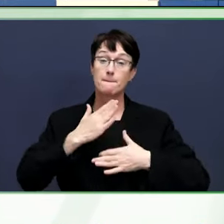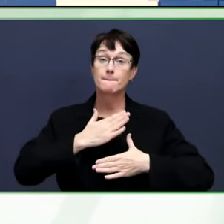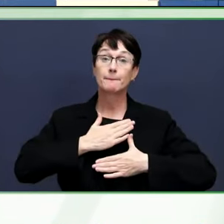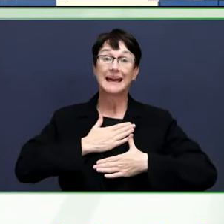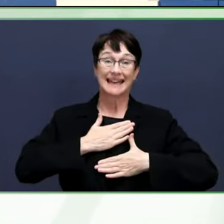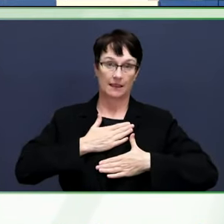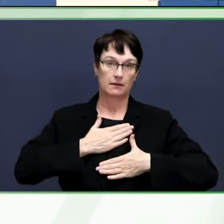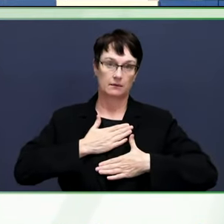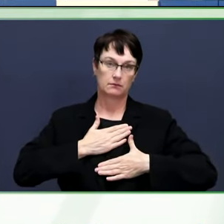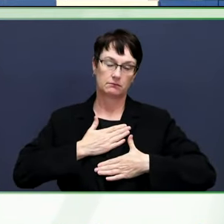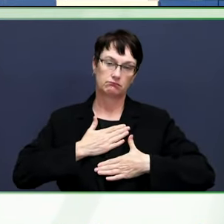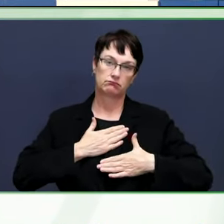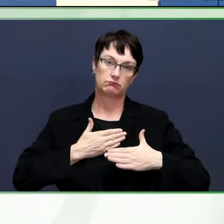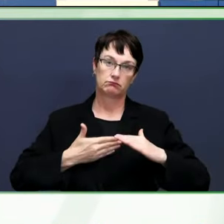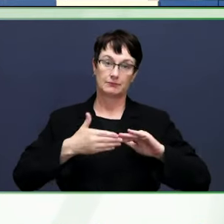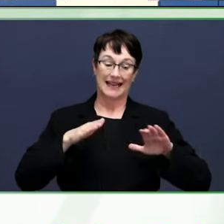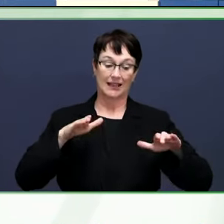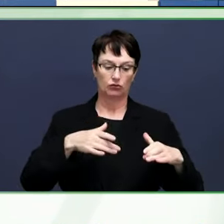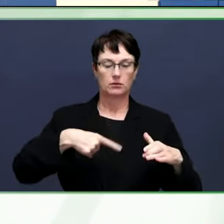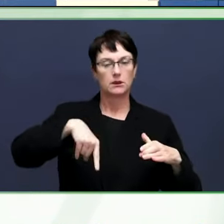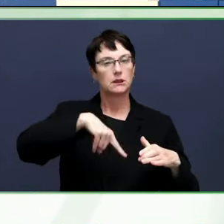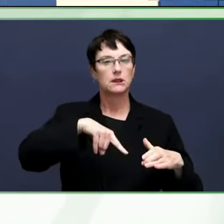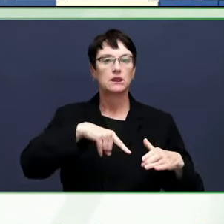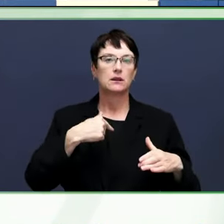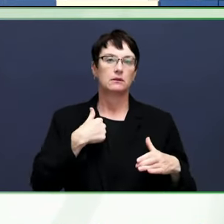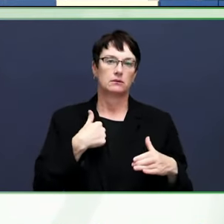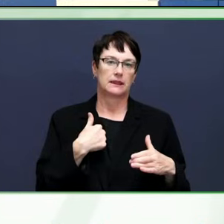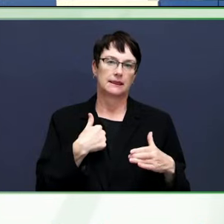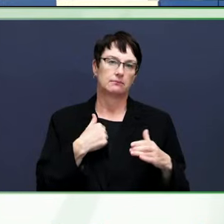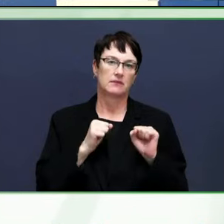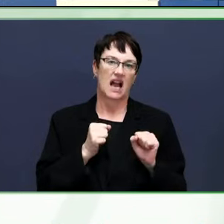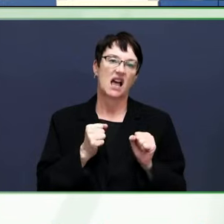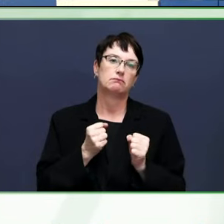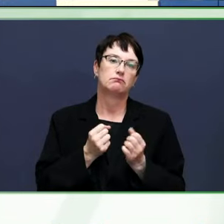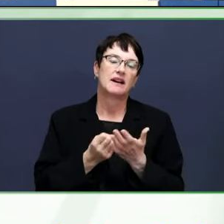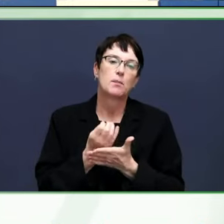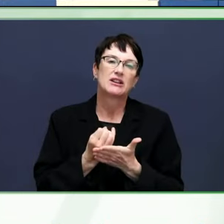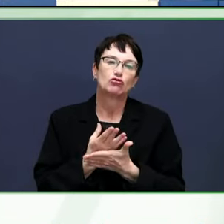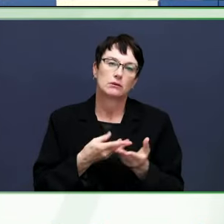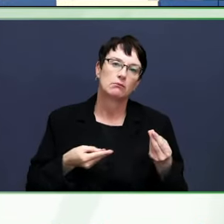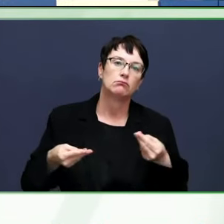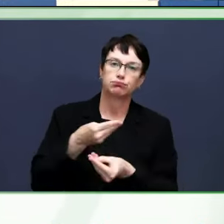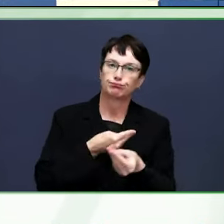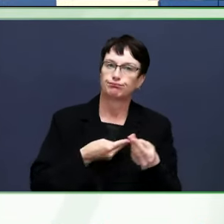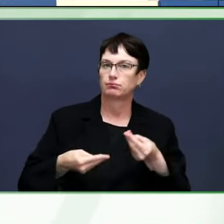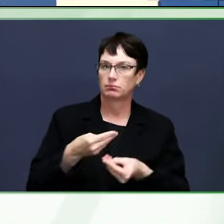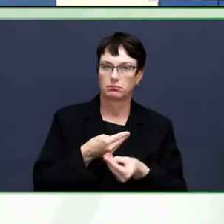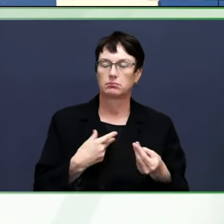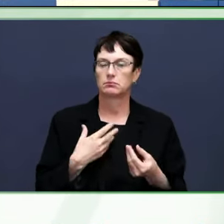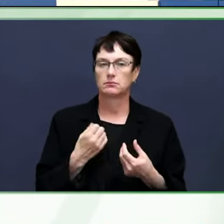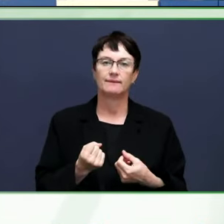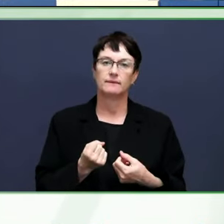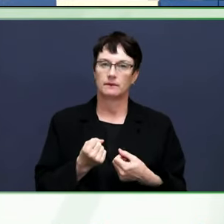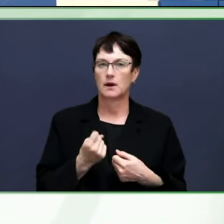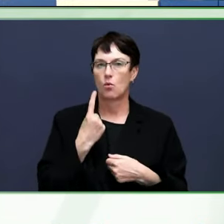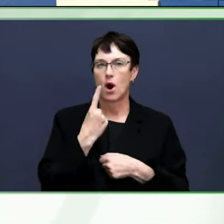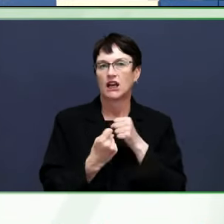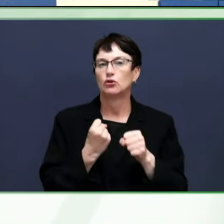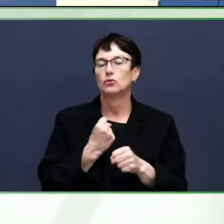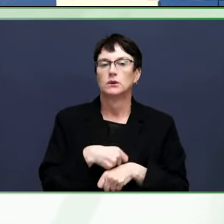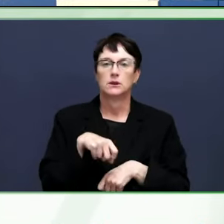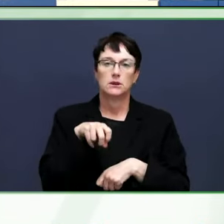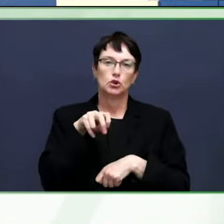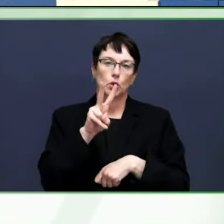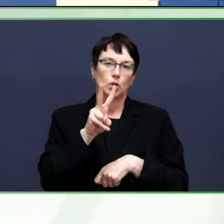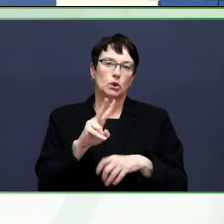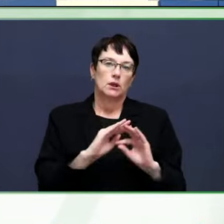we are providing very often, for example, through our biennial meetings, space and time, which countries usually don't have,